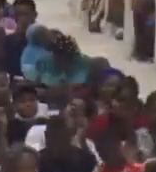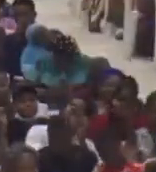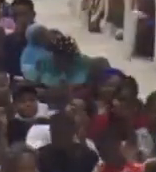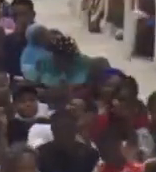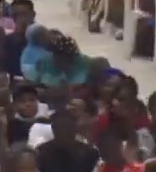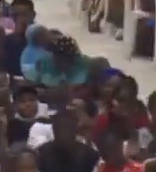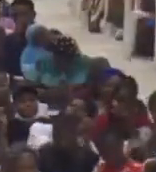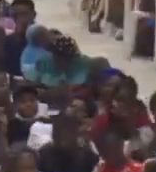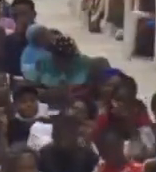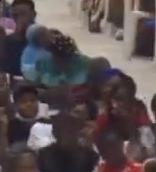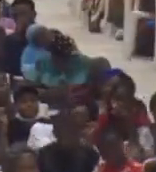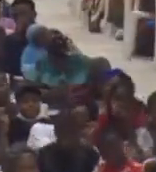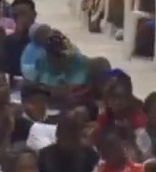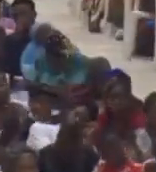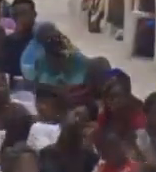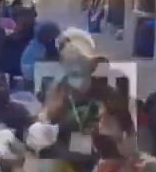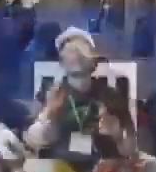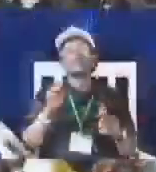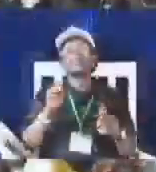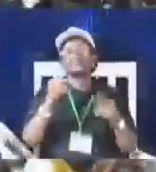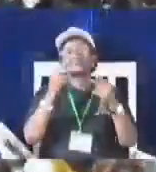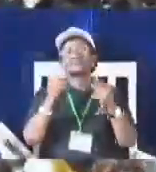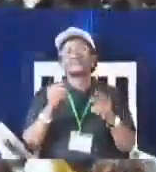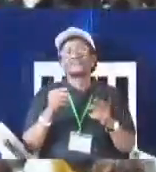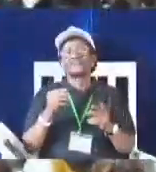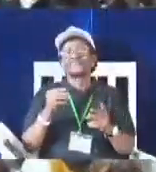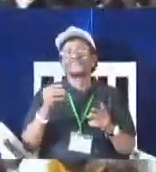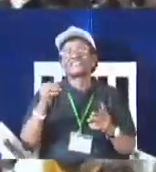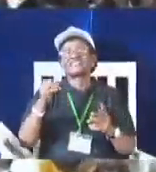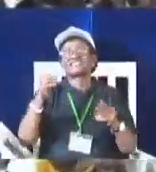You will visit your towns